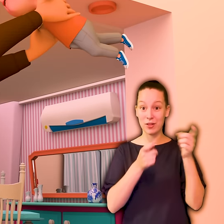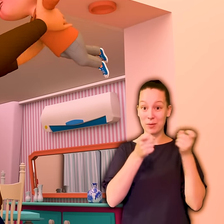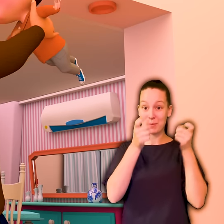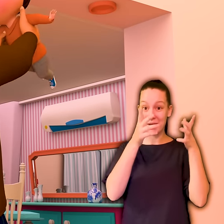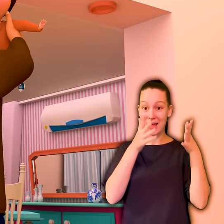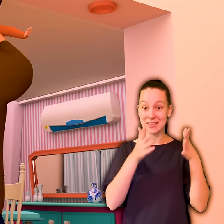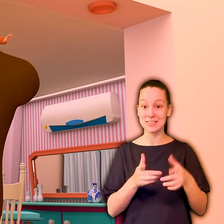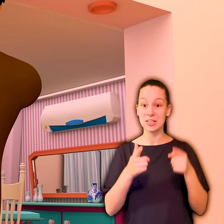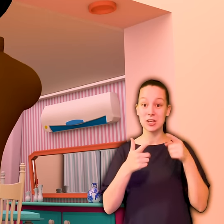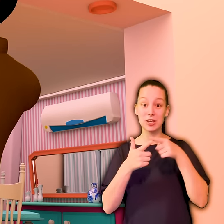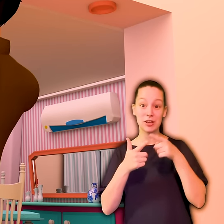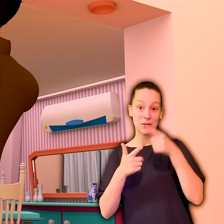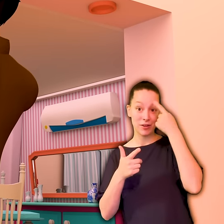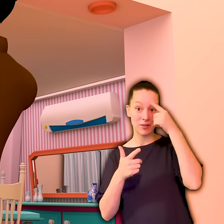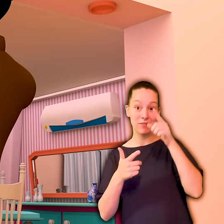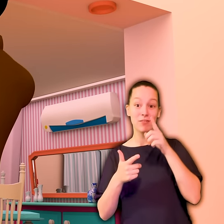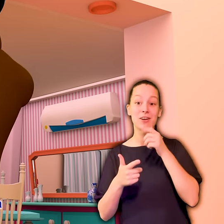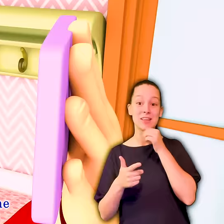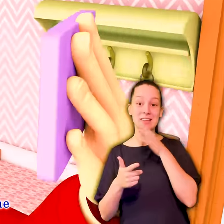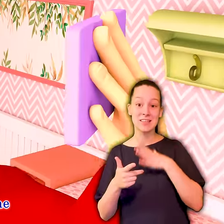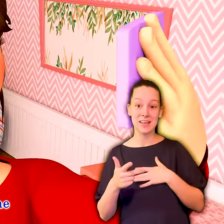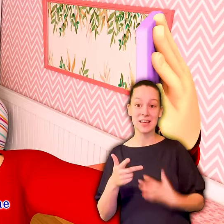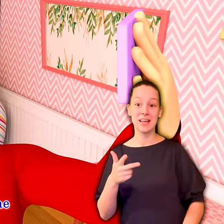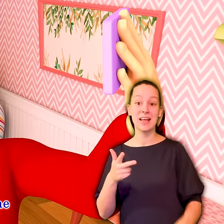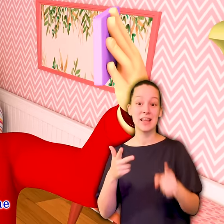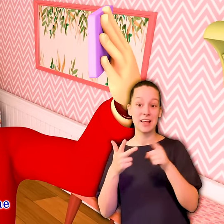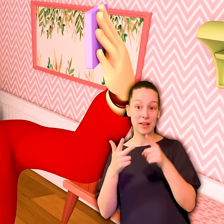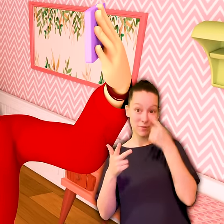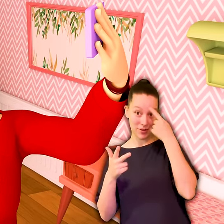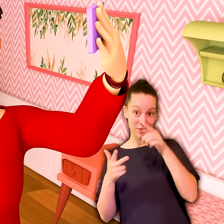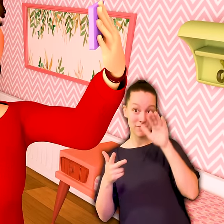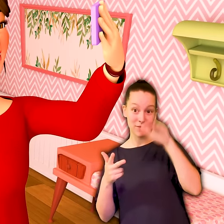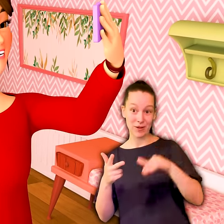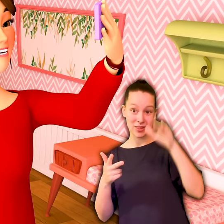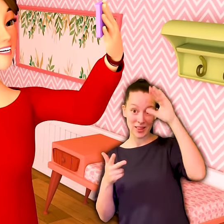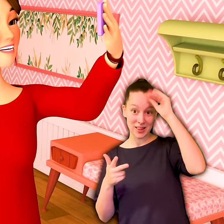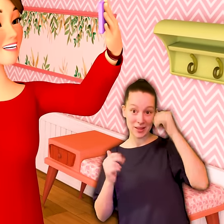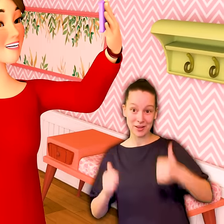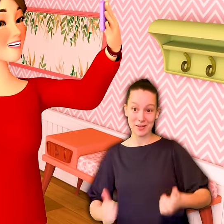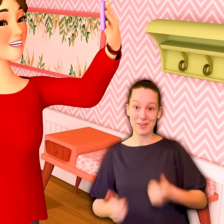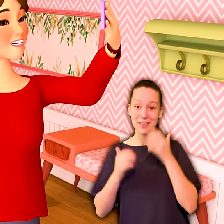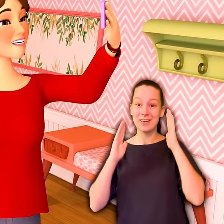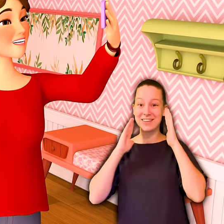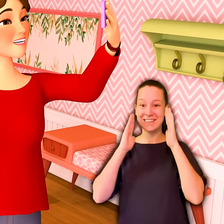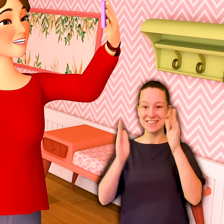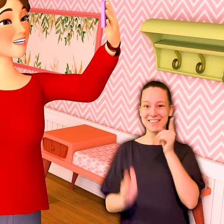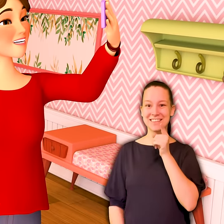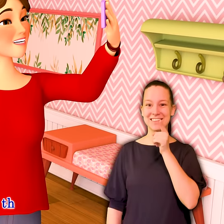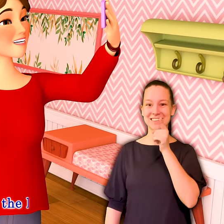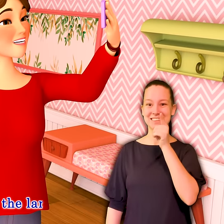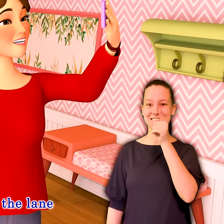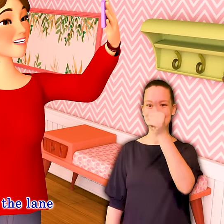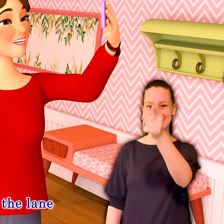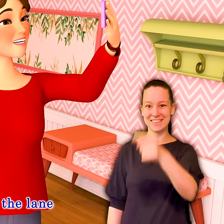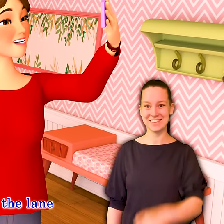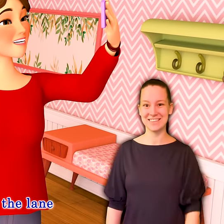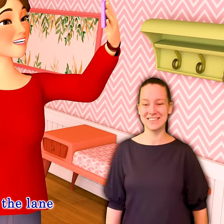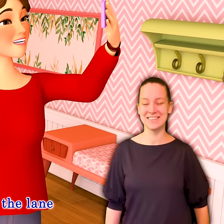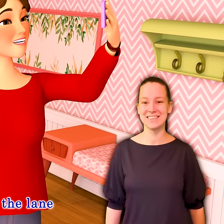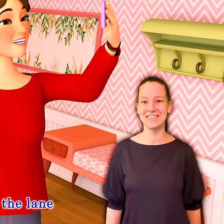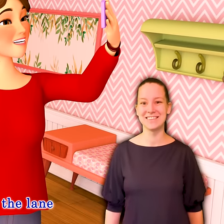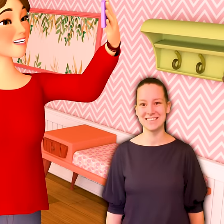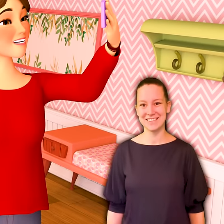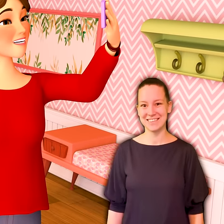one for the master and one for the dame and one for the little boy who lives down the